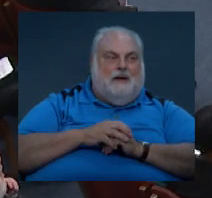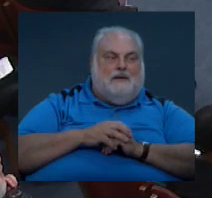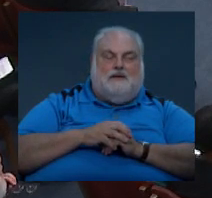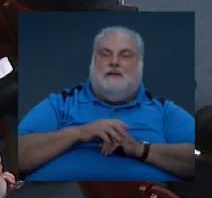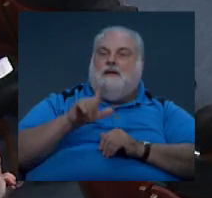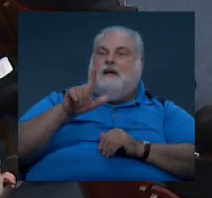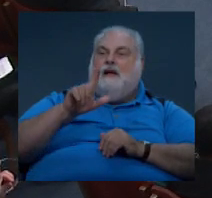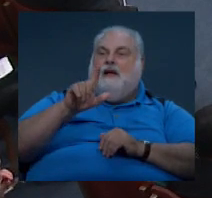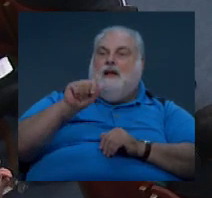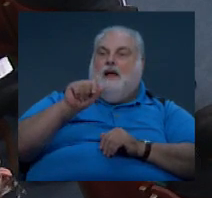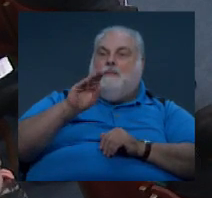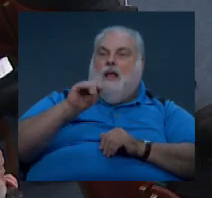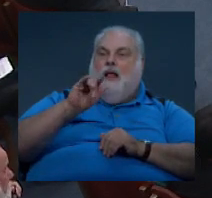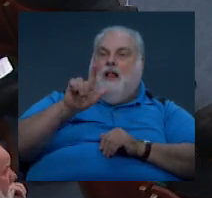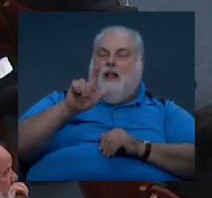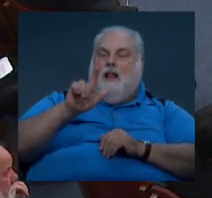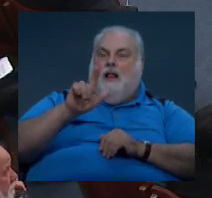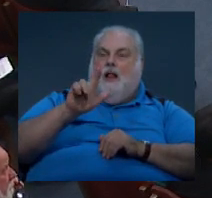Lavelle Williams, please.